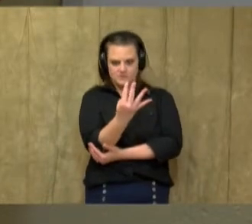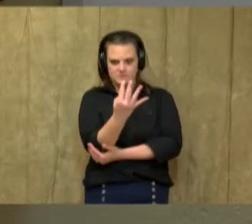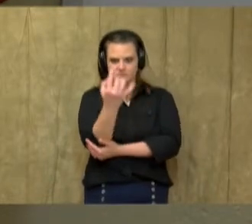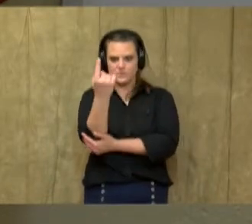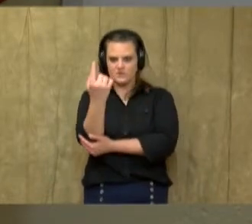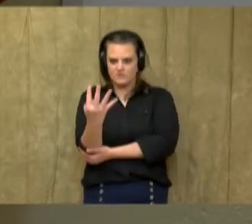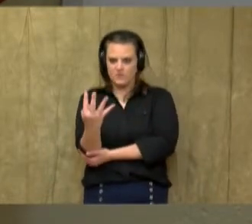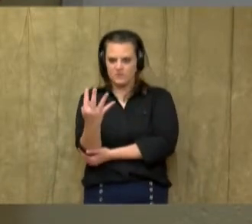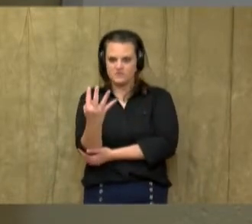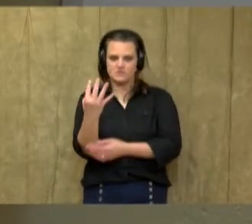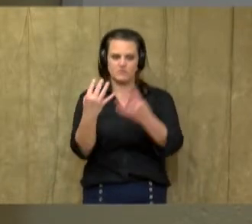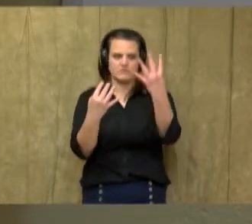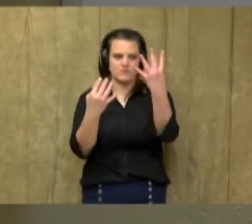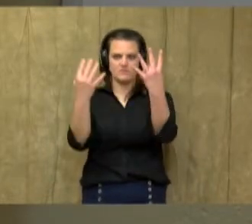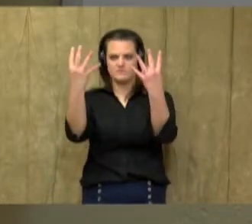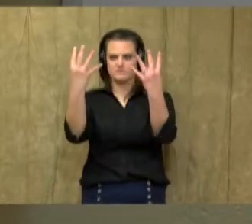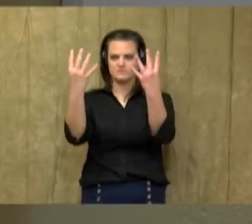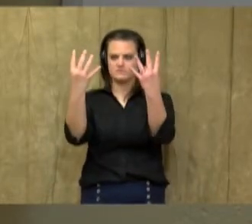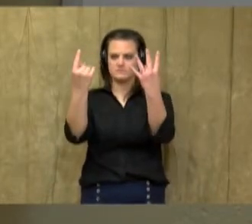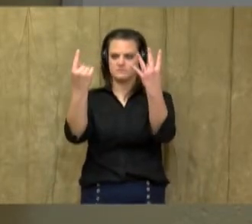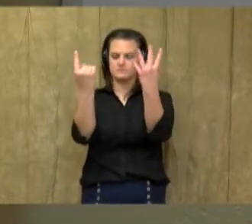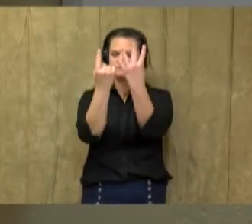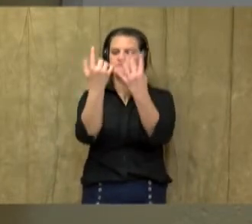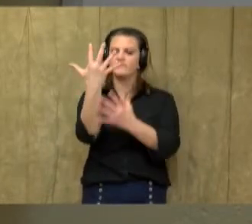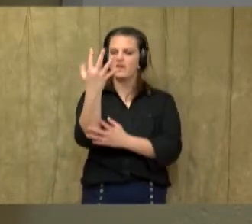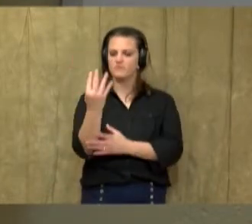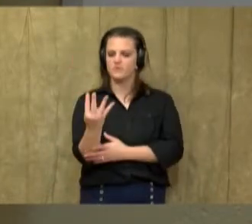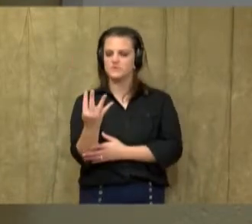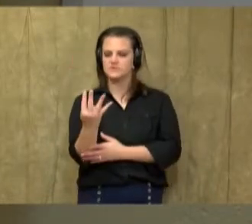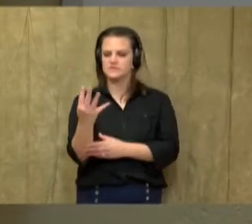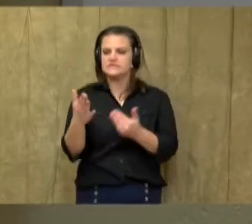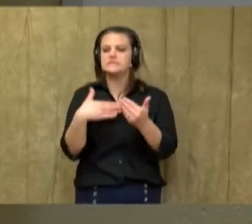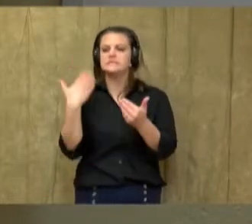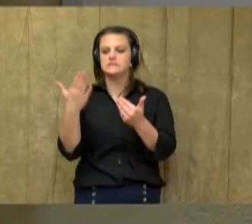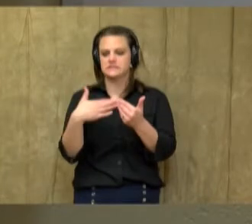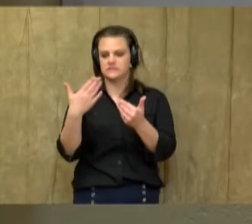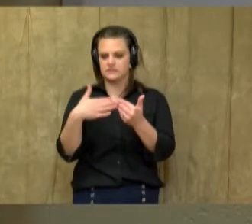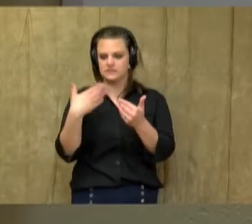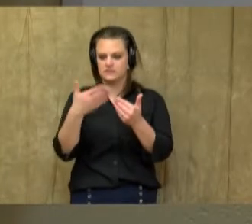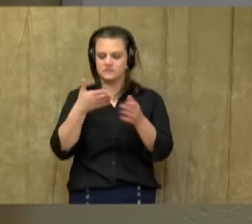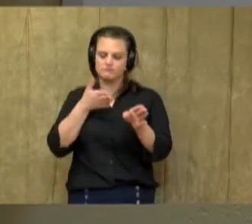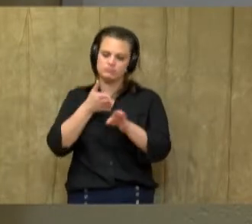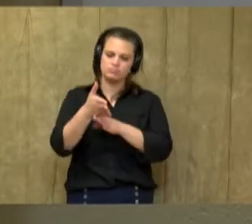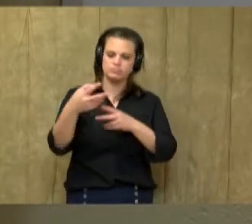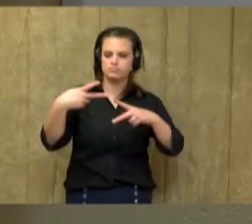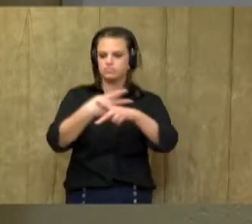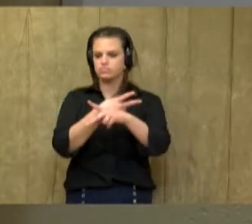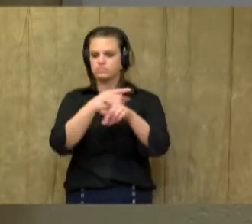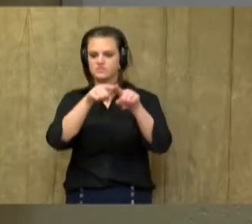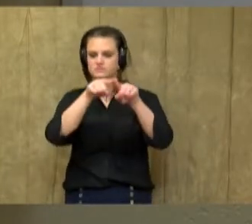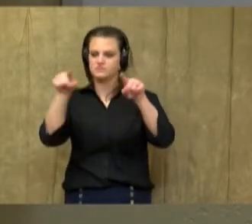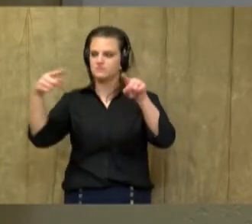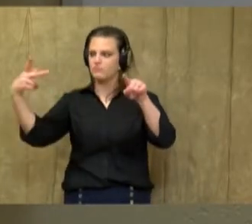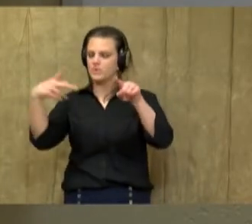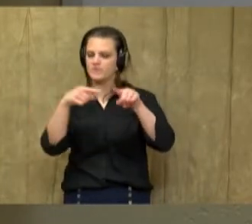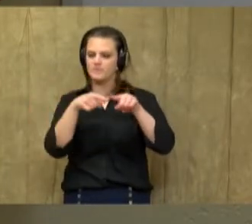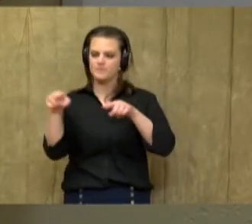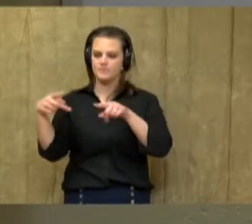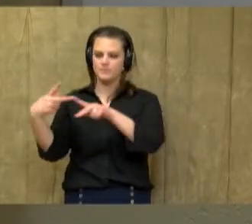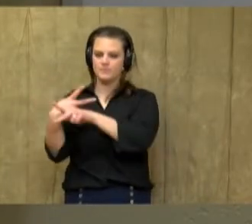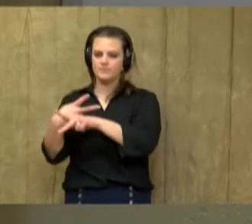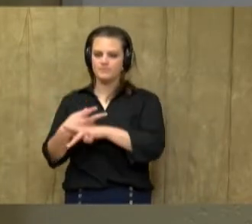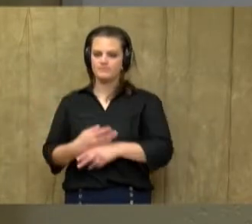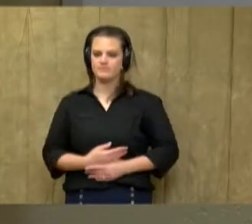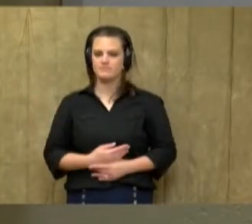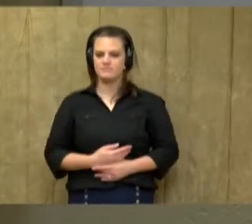and another 1/4 is 5/4, then it's easier to go straight across and multiply